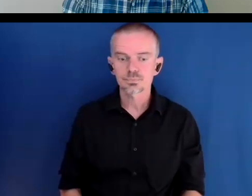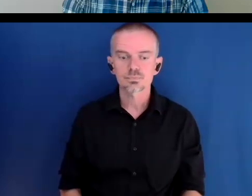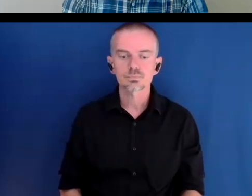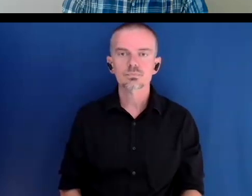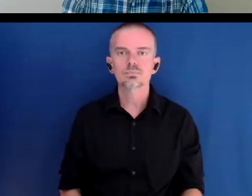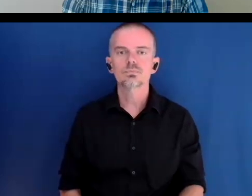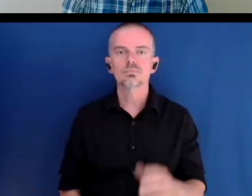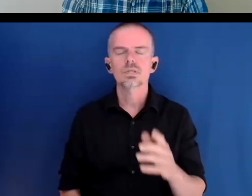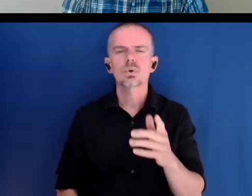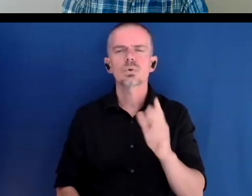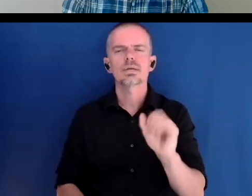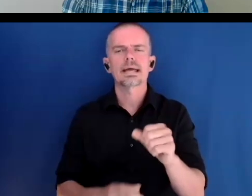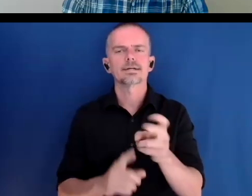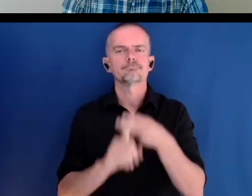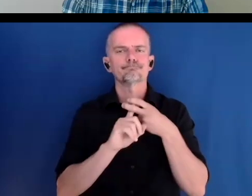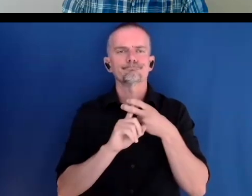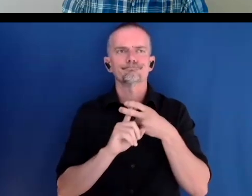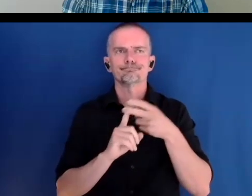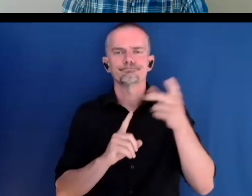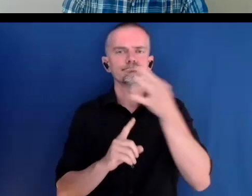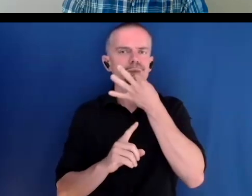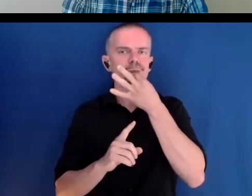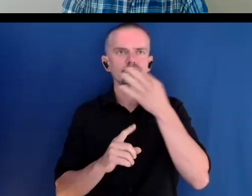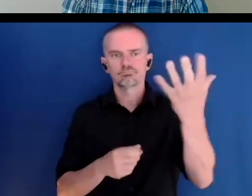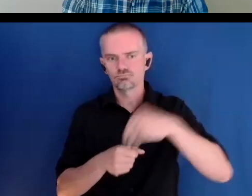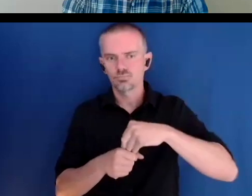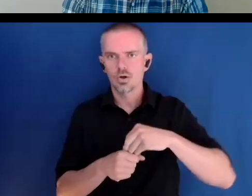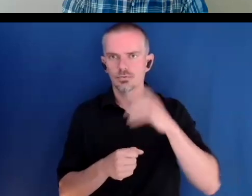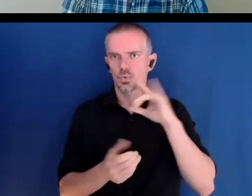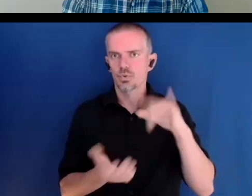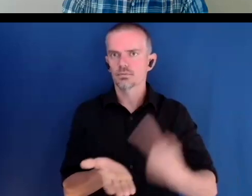yeah, bring someone in for that match discussion.